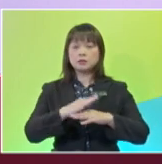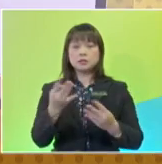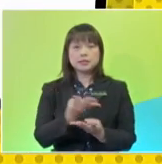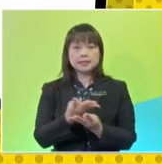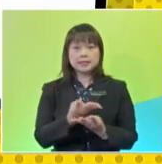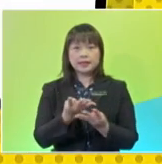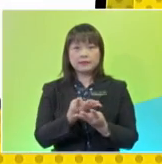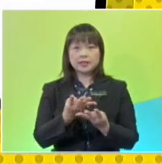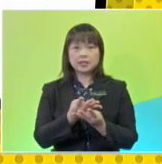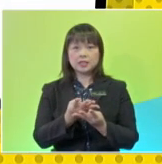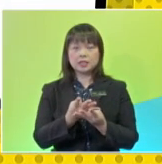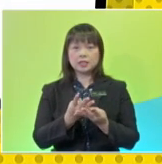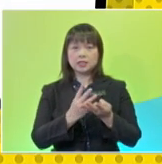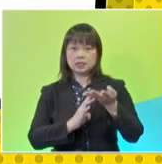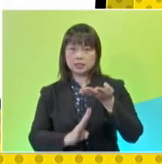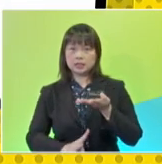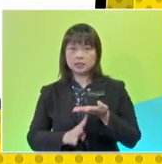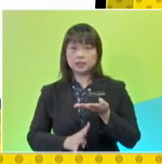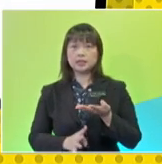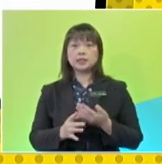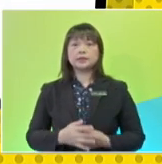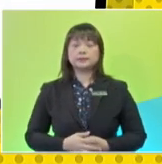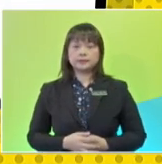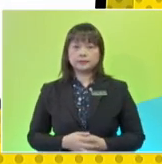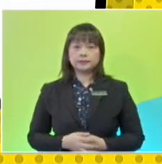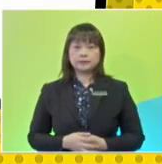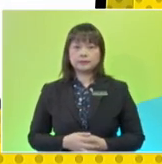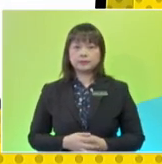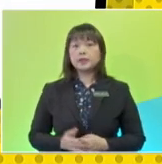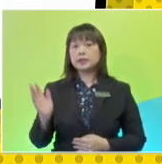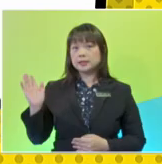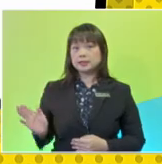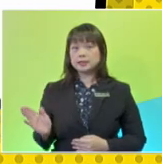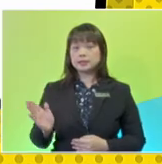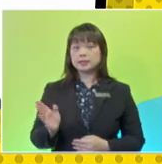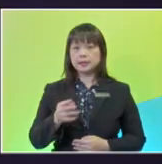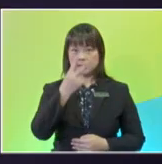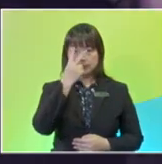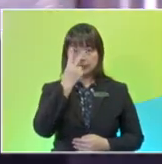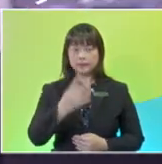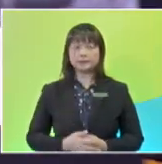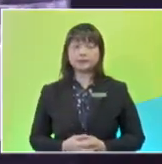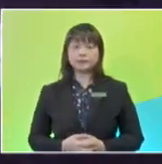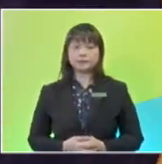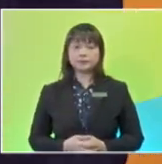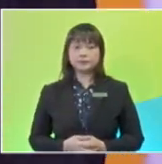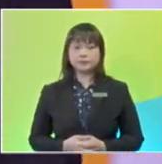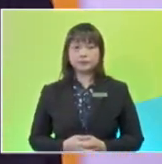So as you can see, this is a sieve. Okay, this is a sieve. And in front of us here,